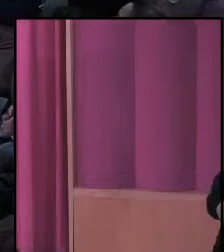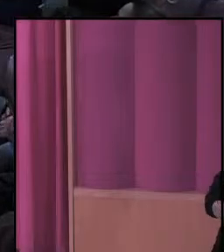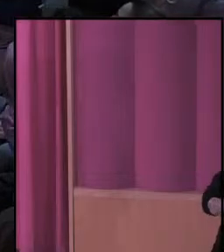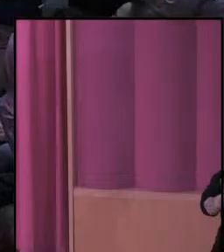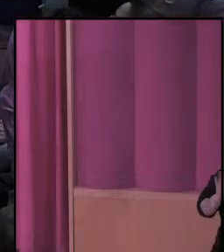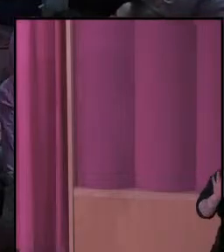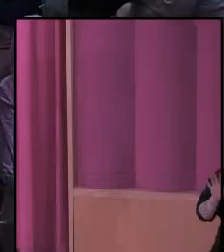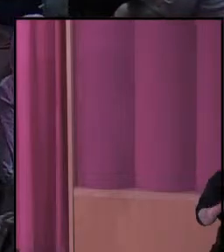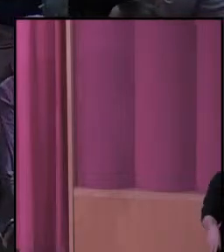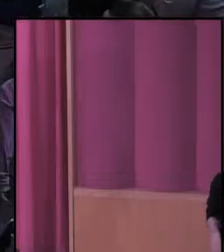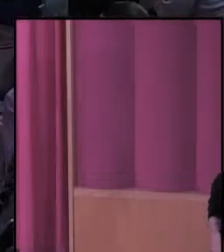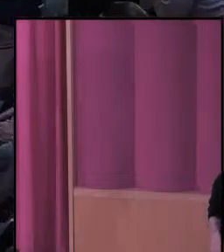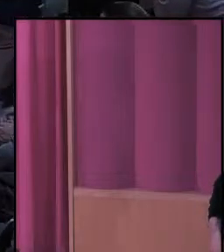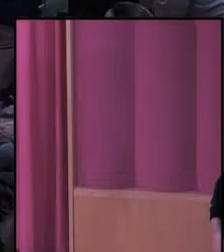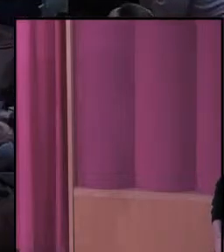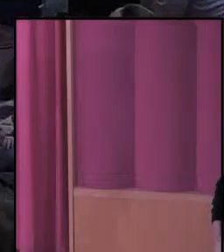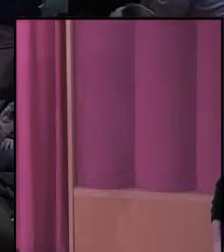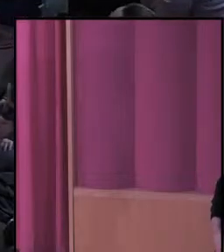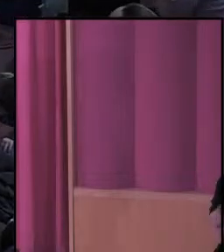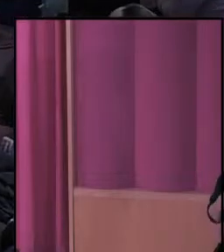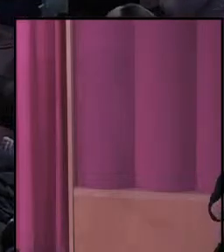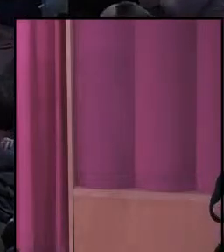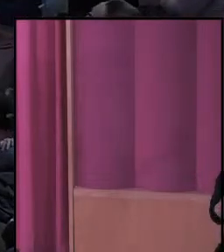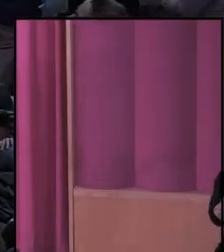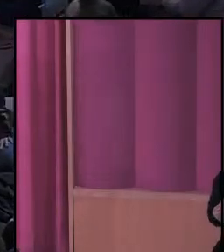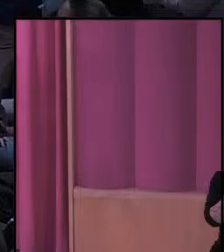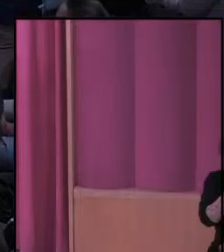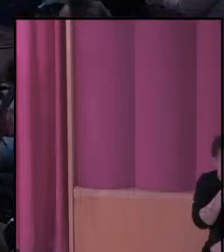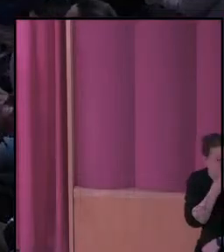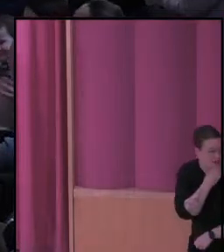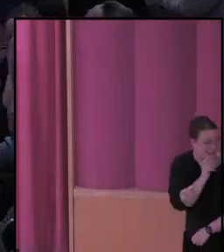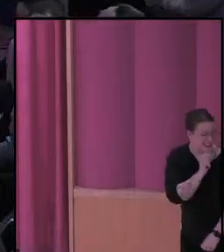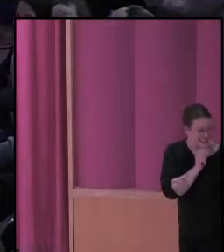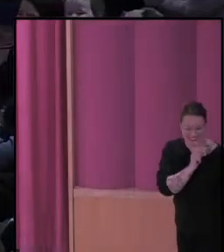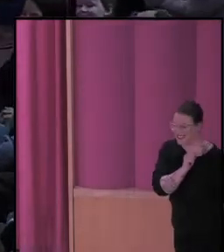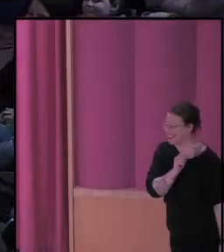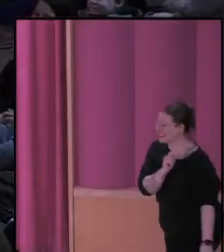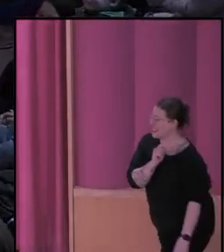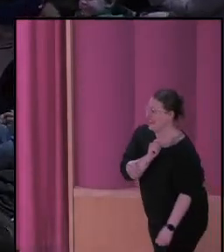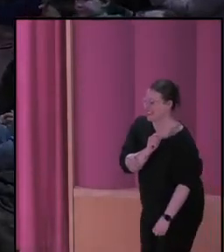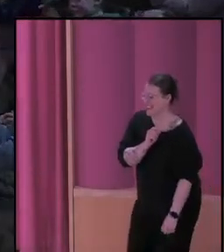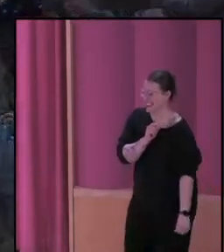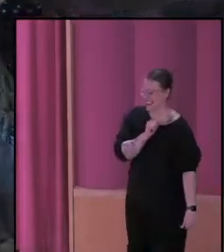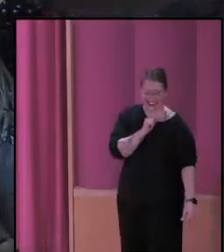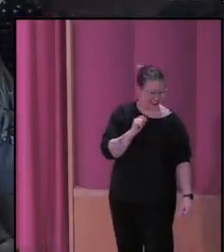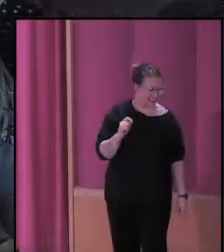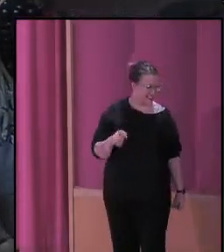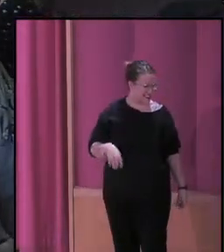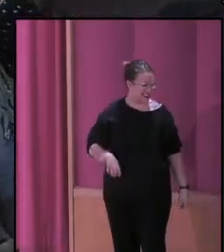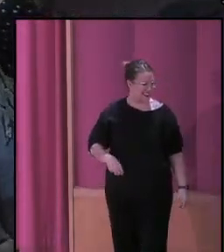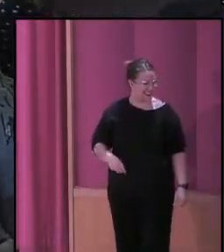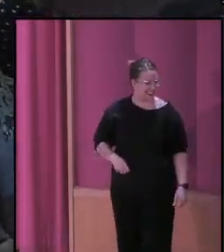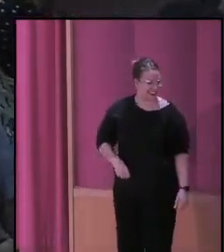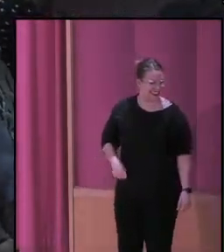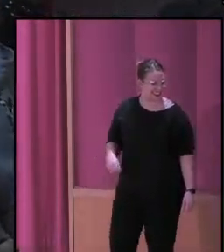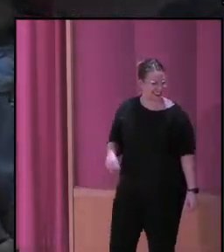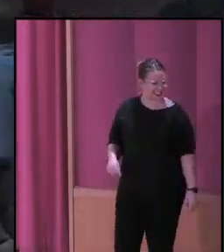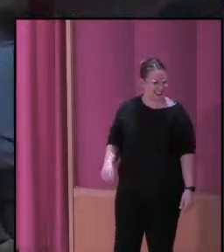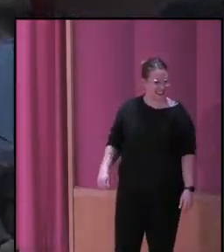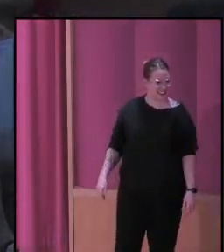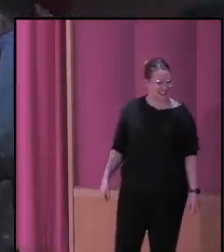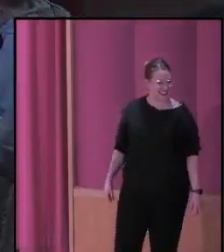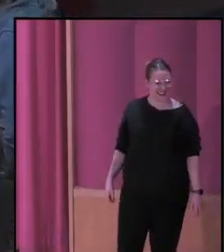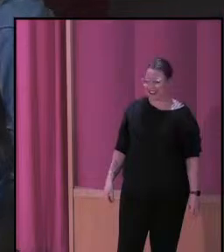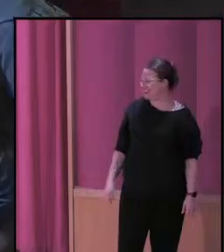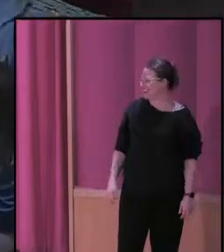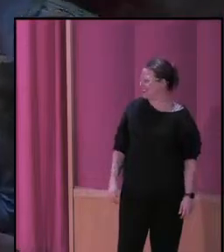eat it. Totally eat it. Make mom eat it. Okay, so just don't listen to me. I'm a terrible role model. Totally eat it. Totally eat it.